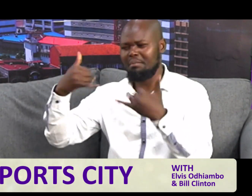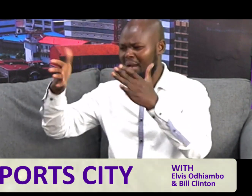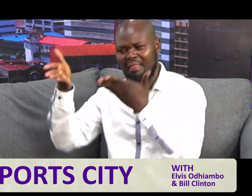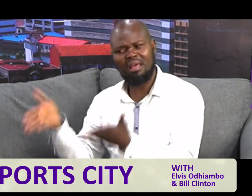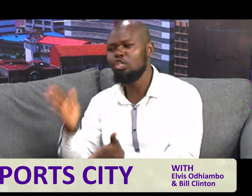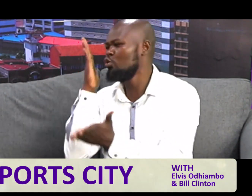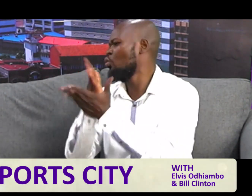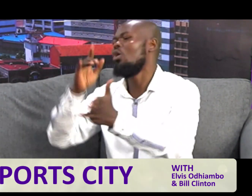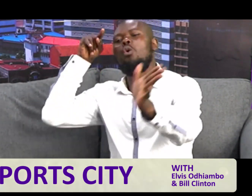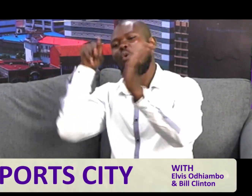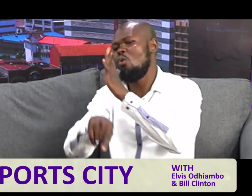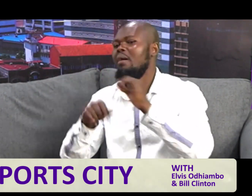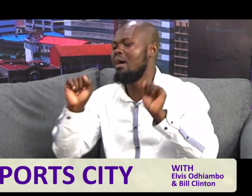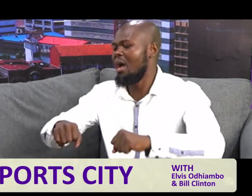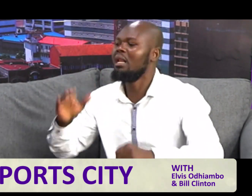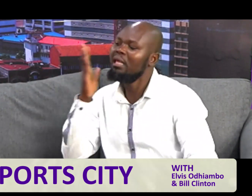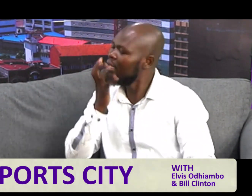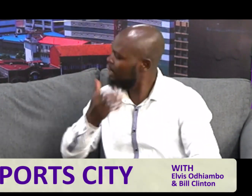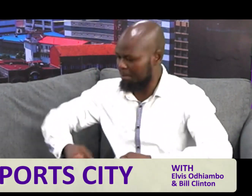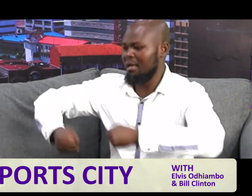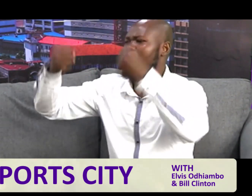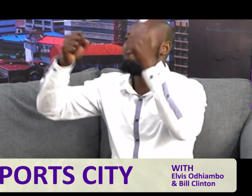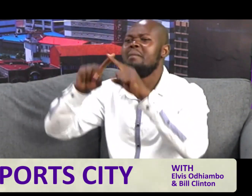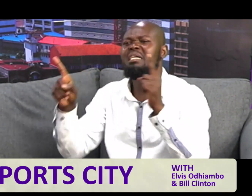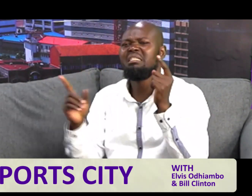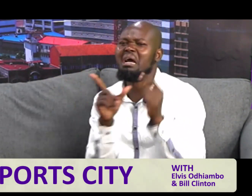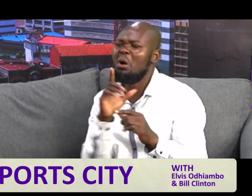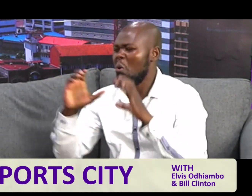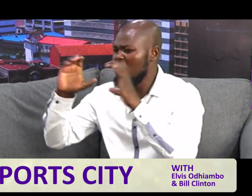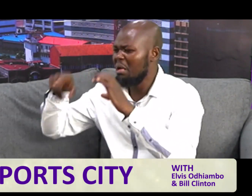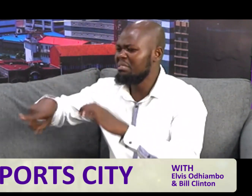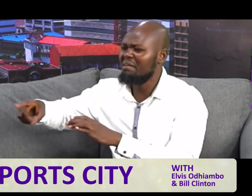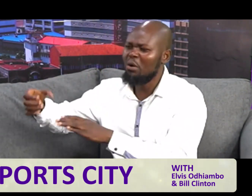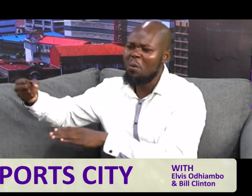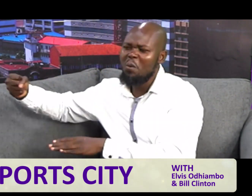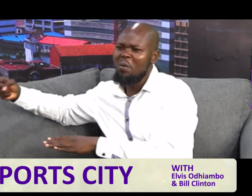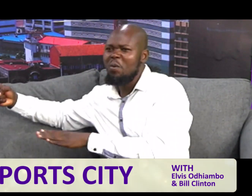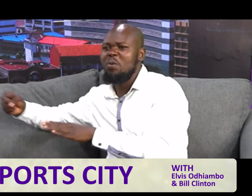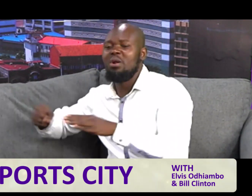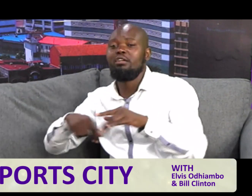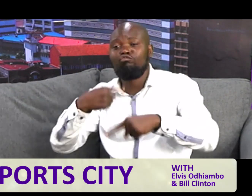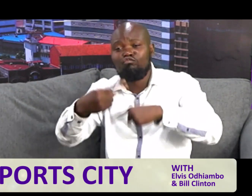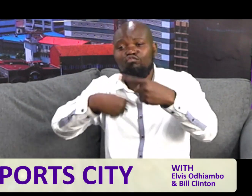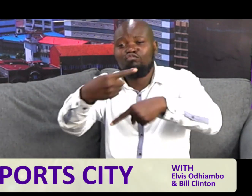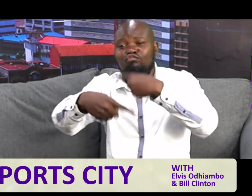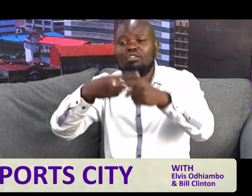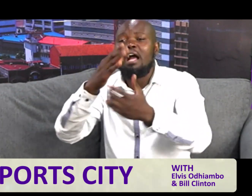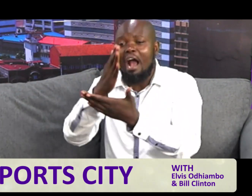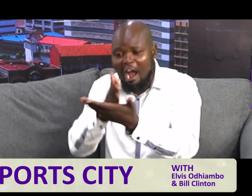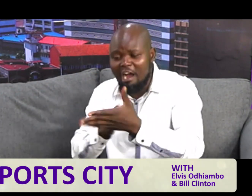their side. But Lukaku really tried. Right.